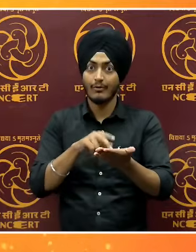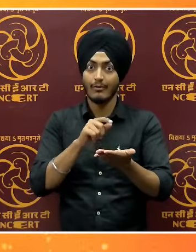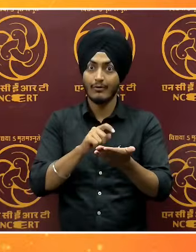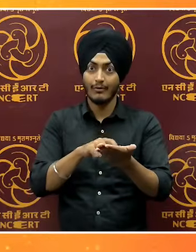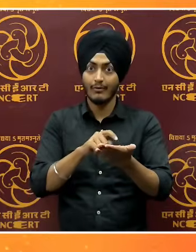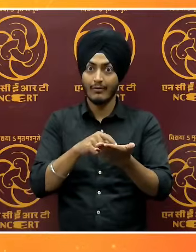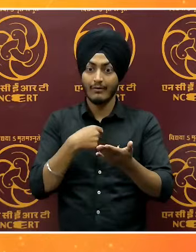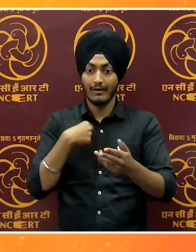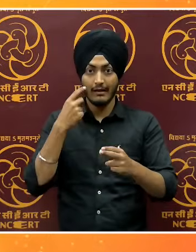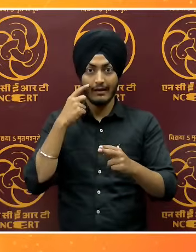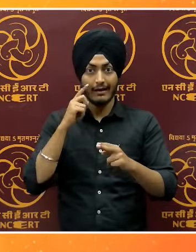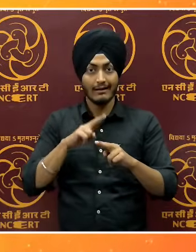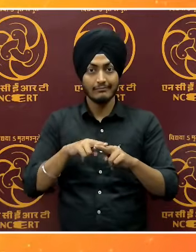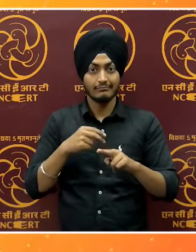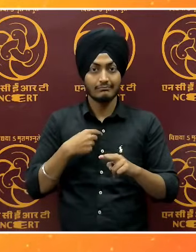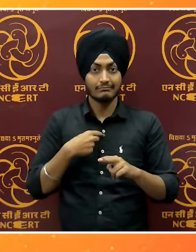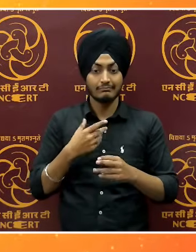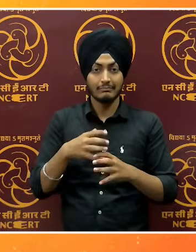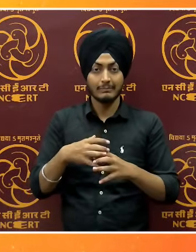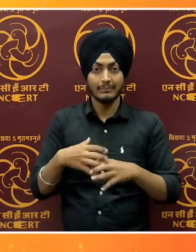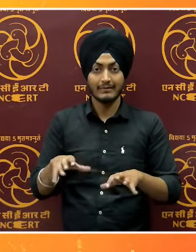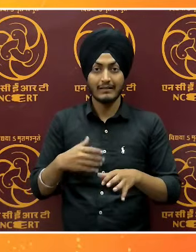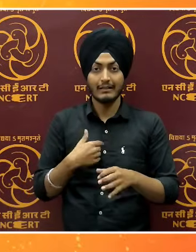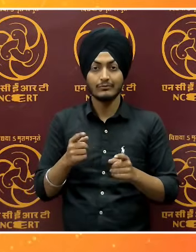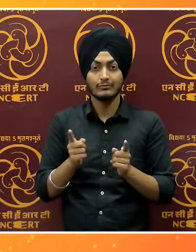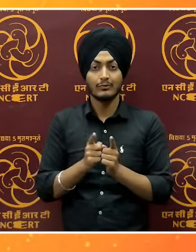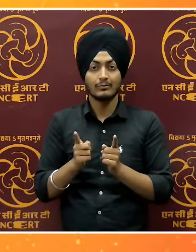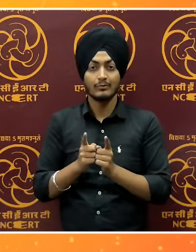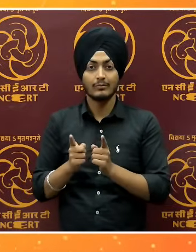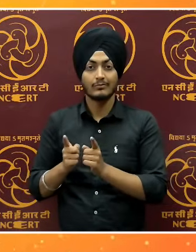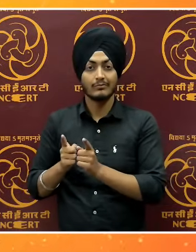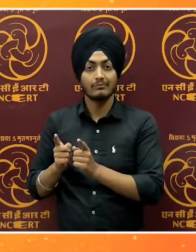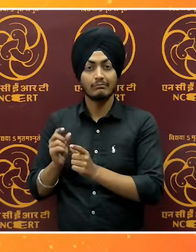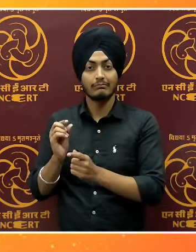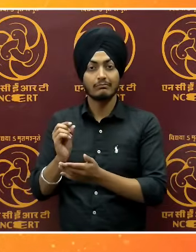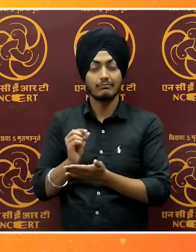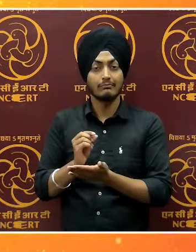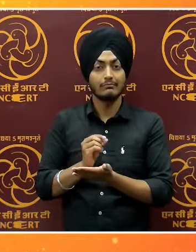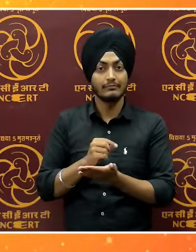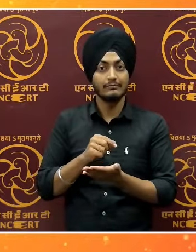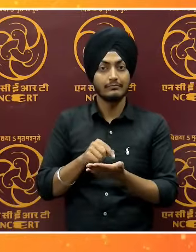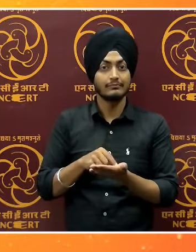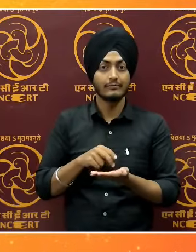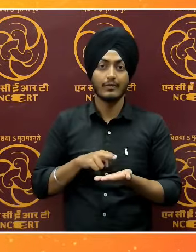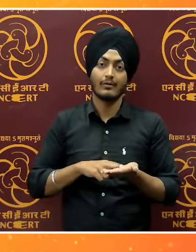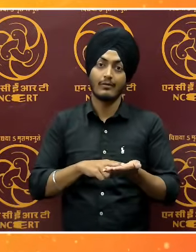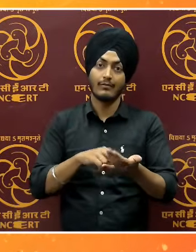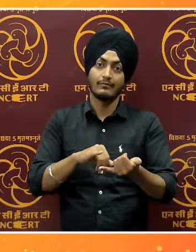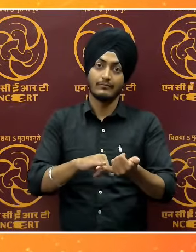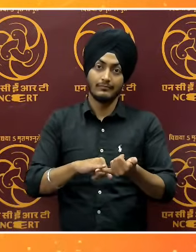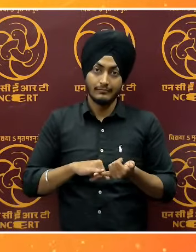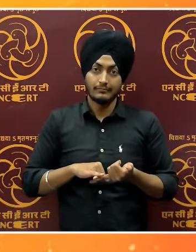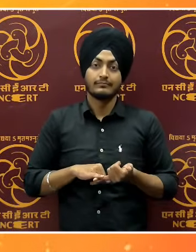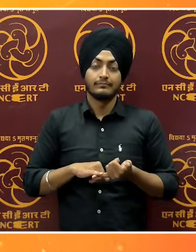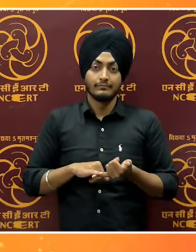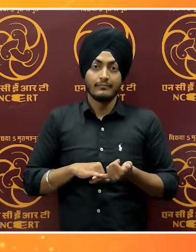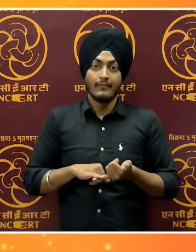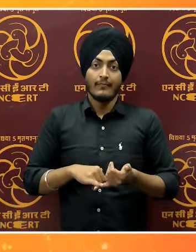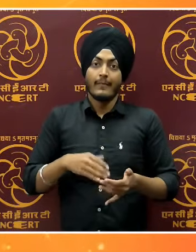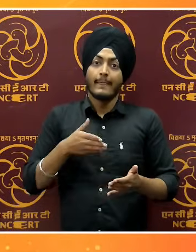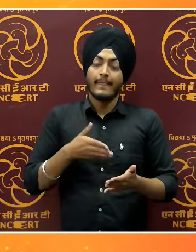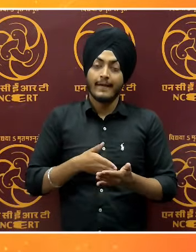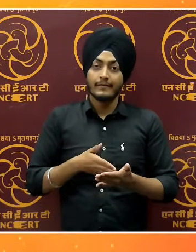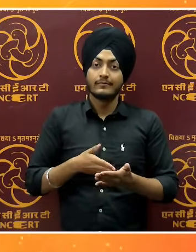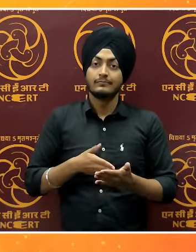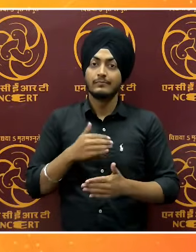this magnet into very, very small tiny particle also, it has both pole, North Pole and South Pole. Then how will you find out